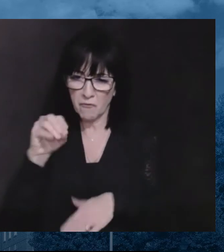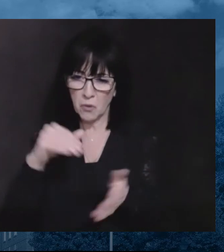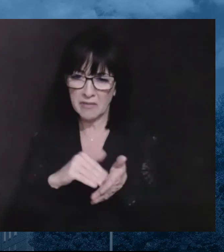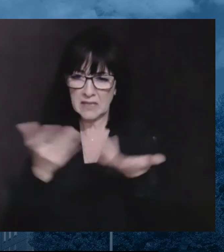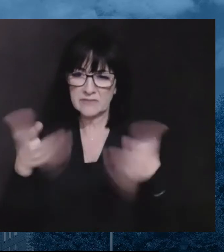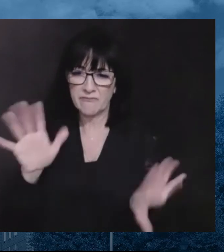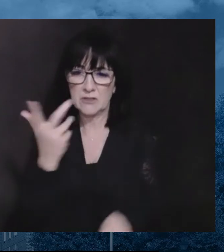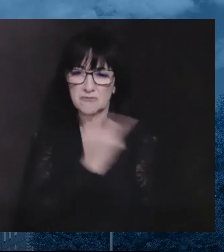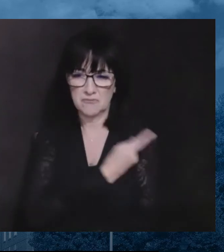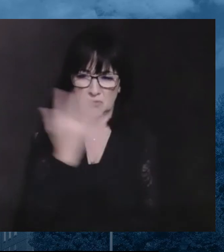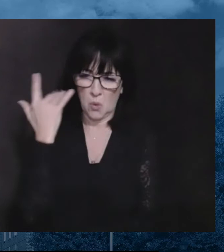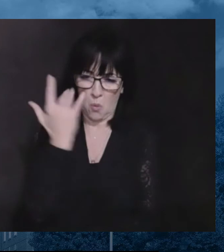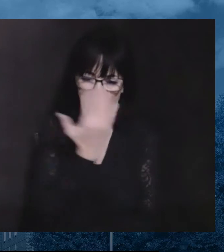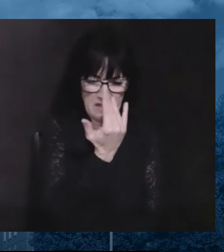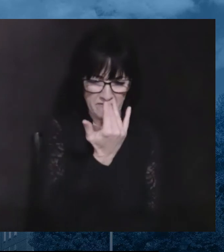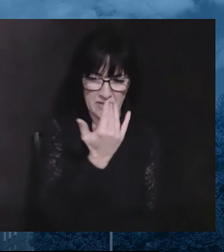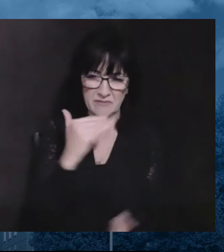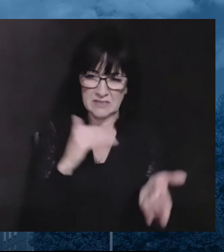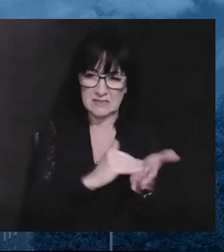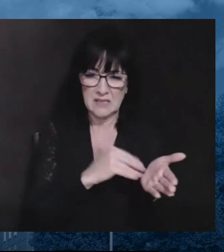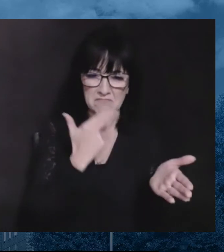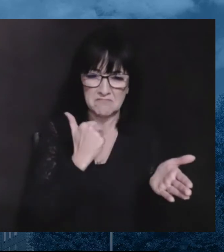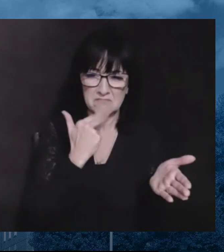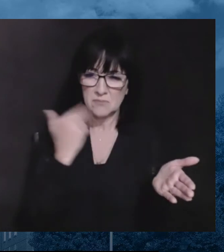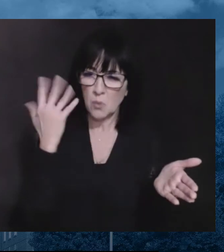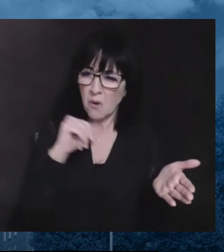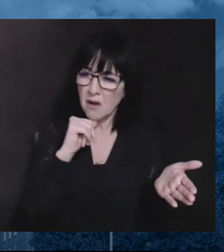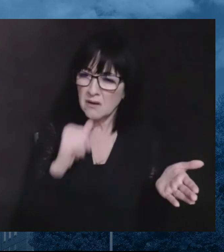not administering it on Sundays and holidays?